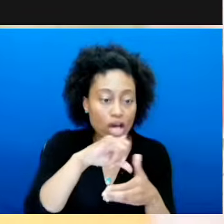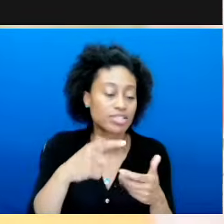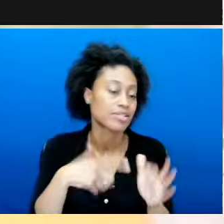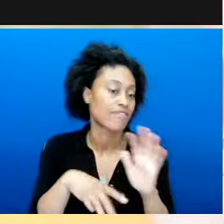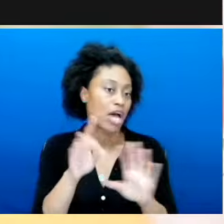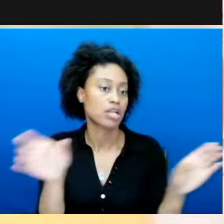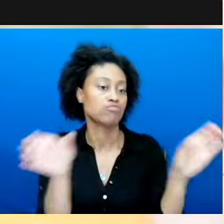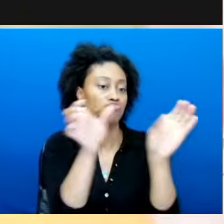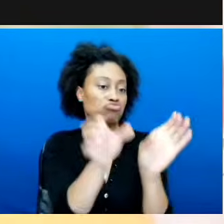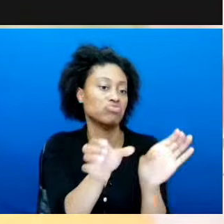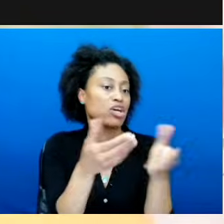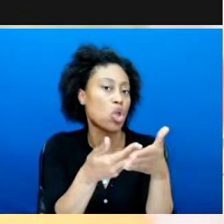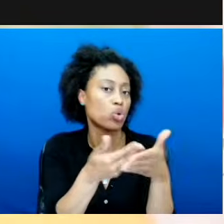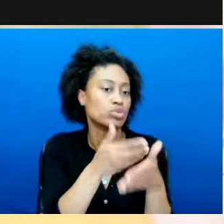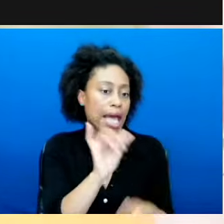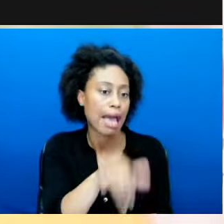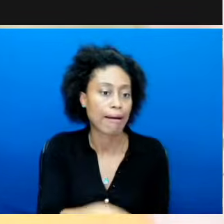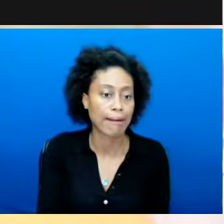it.